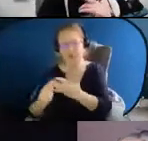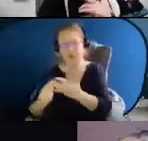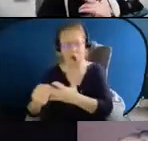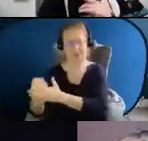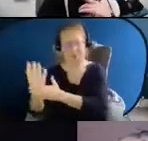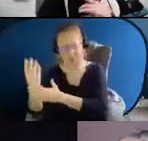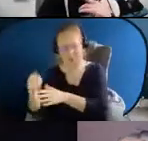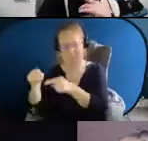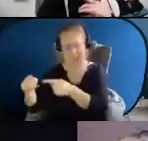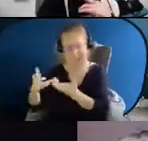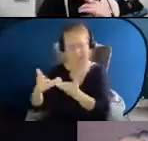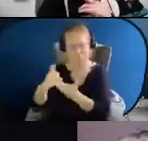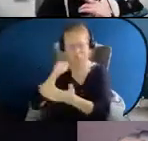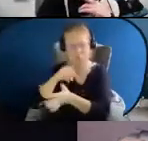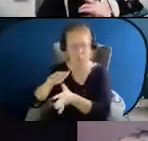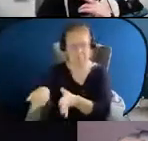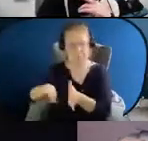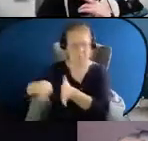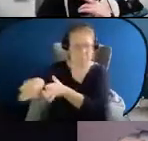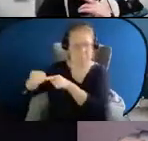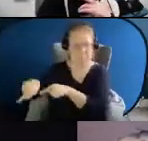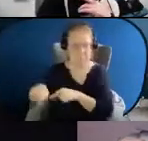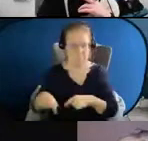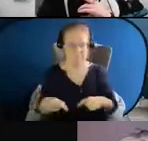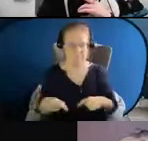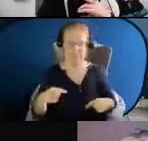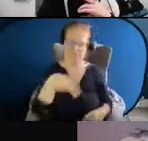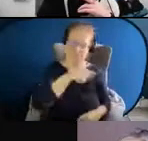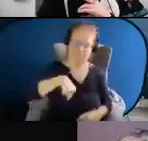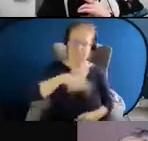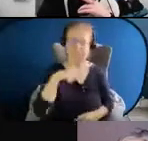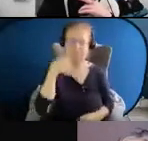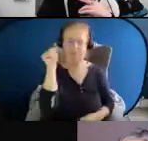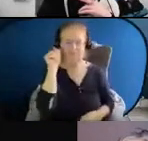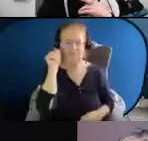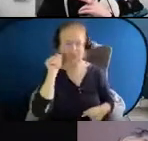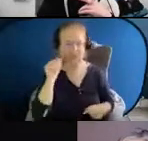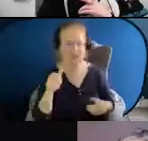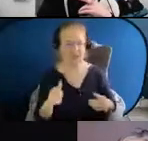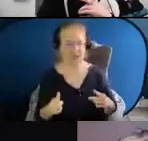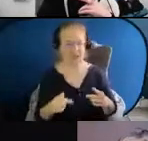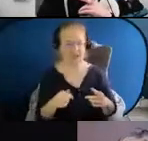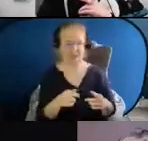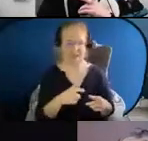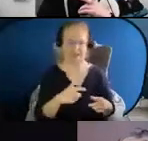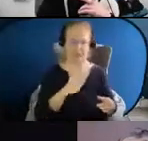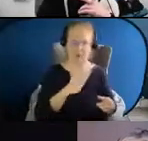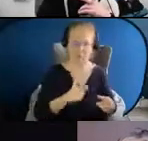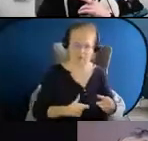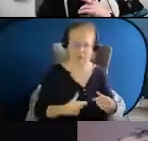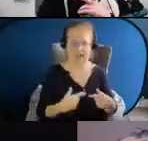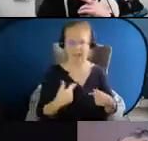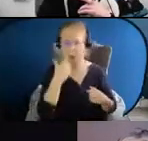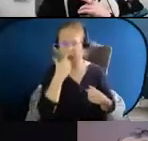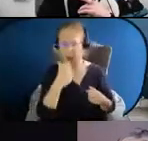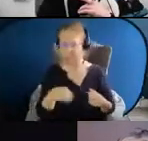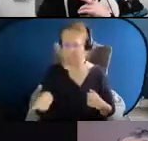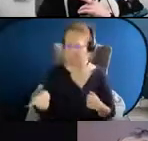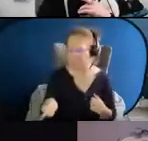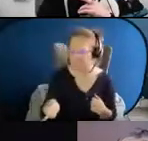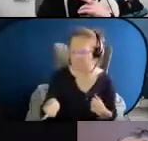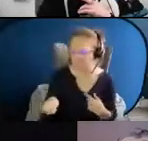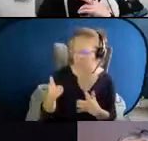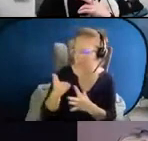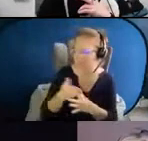using authoring tools, and I think we're quite familiar, in that role of maybe being quite critical of some of the